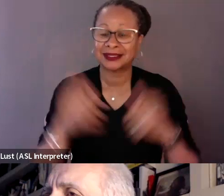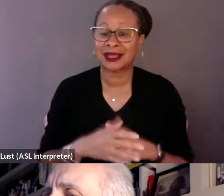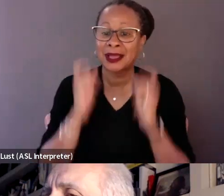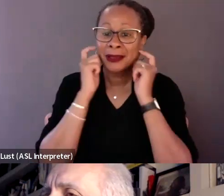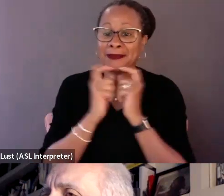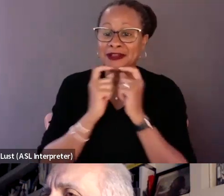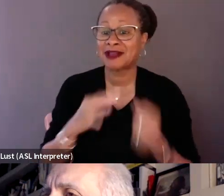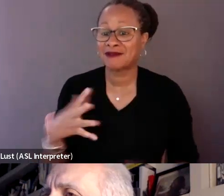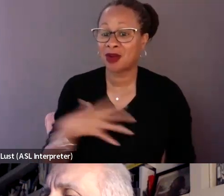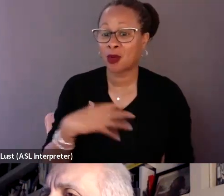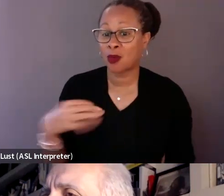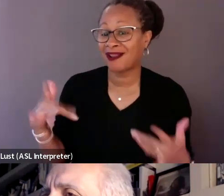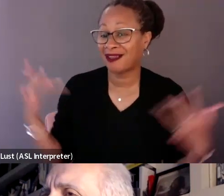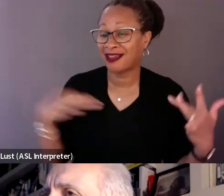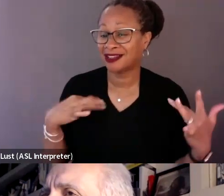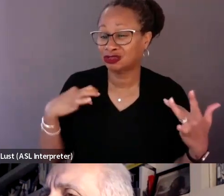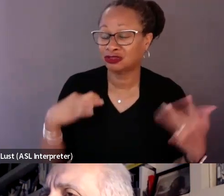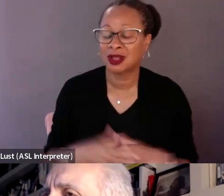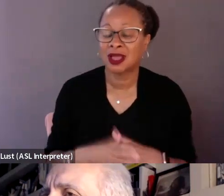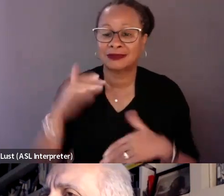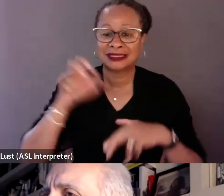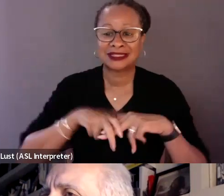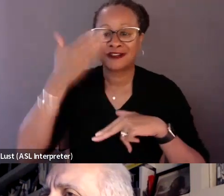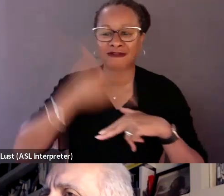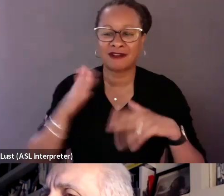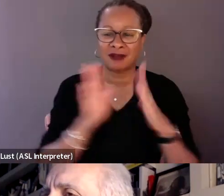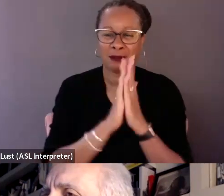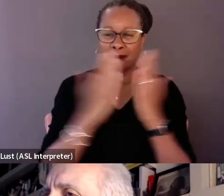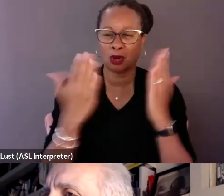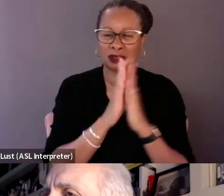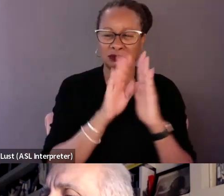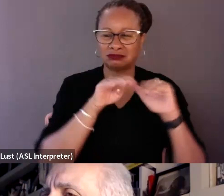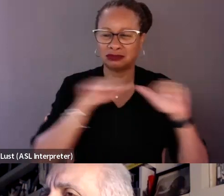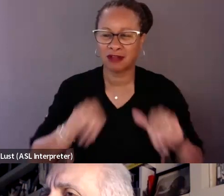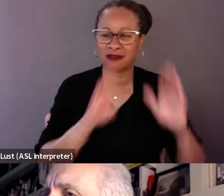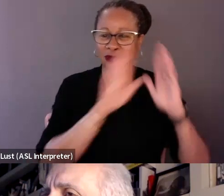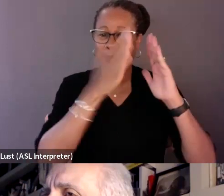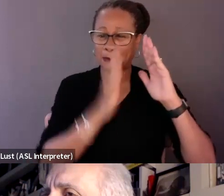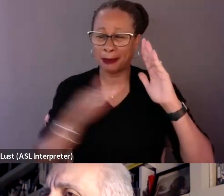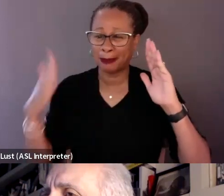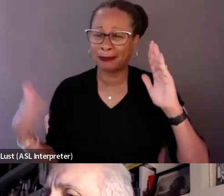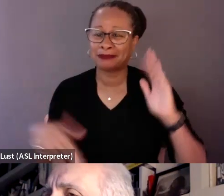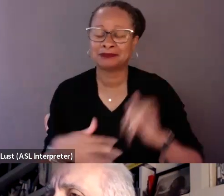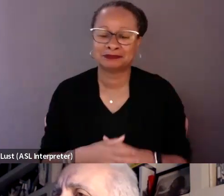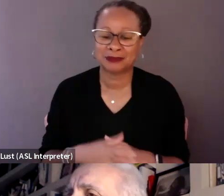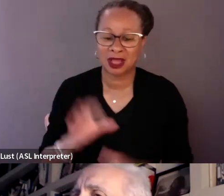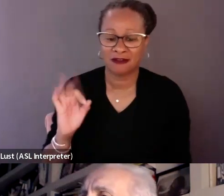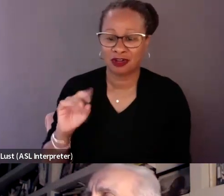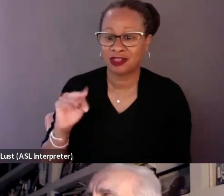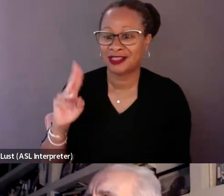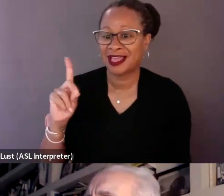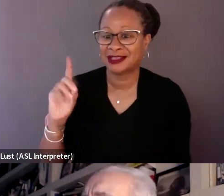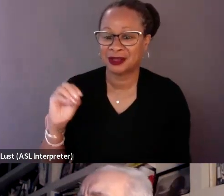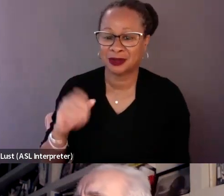wearing a light colored shirt, and I'm in front of a bookcase. Fernando, do you want to describe yourself? Yeah,